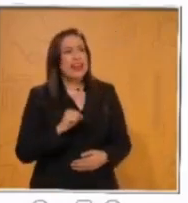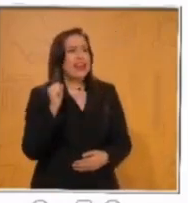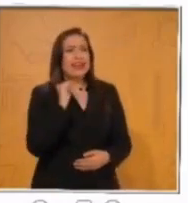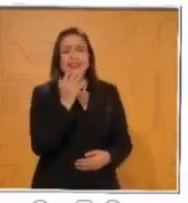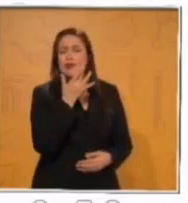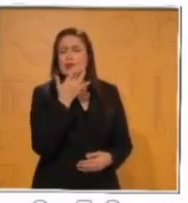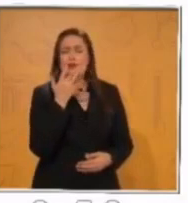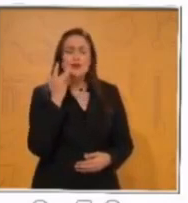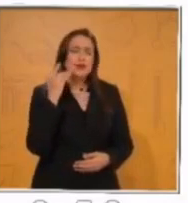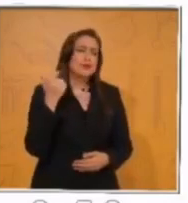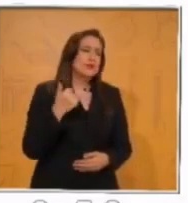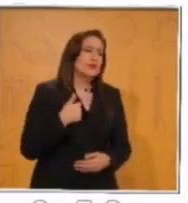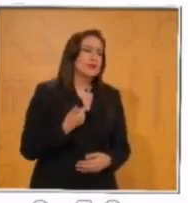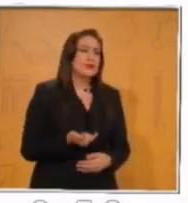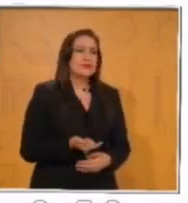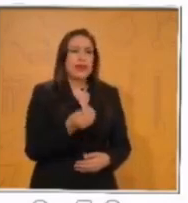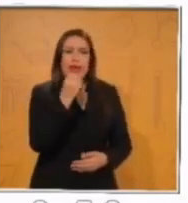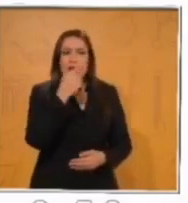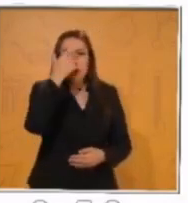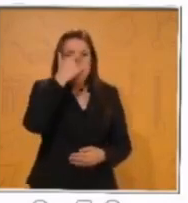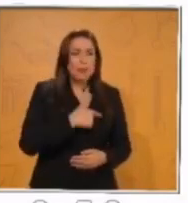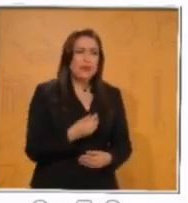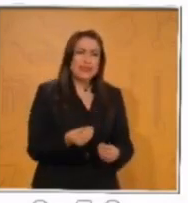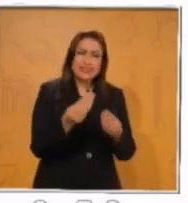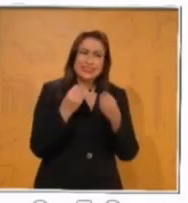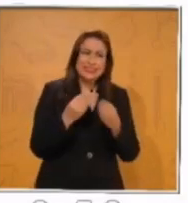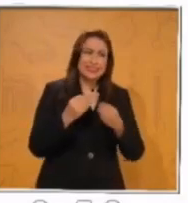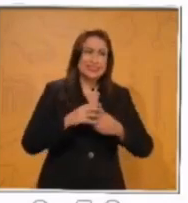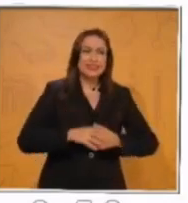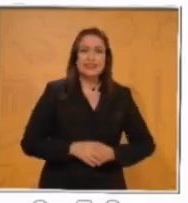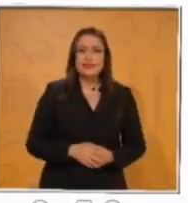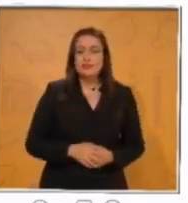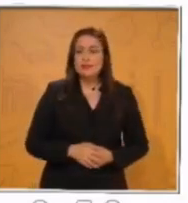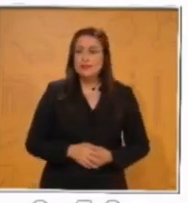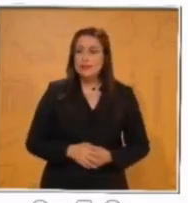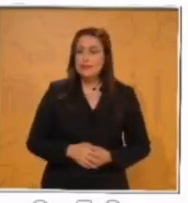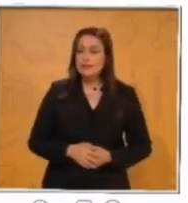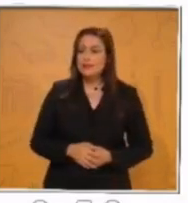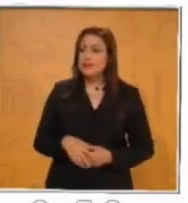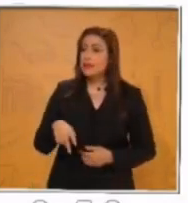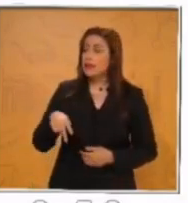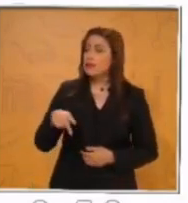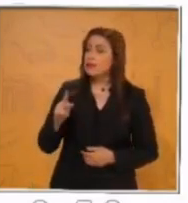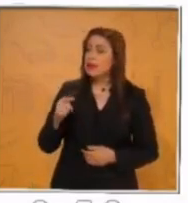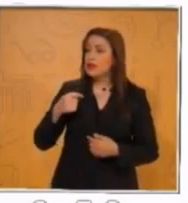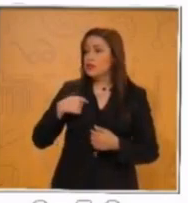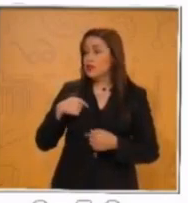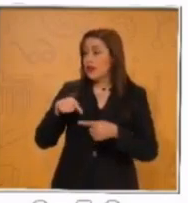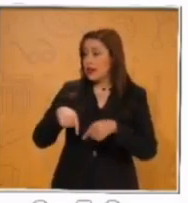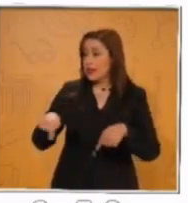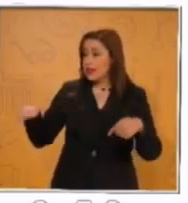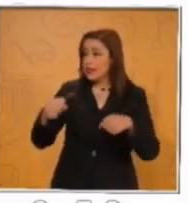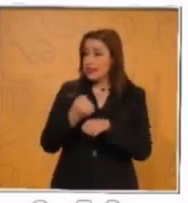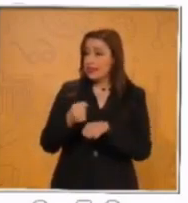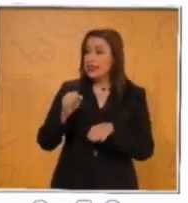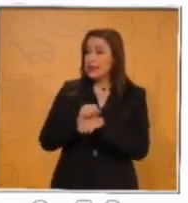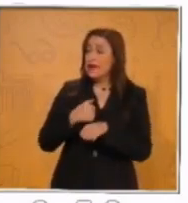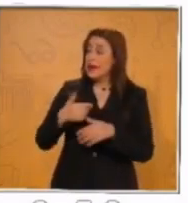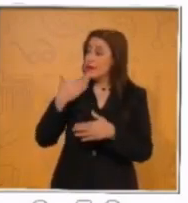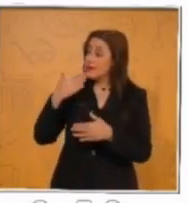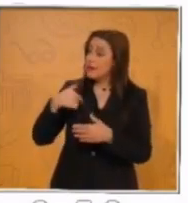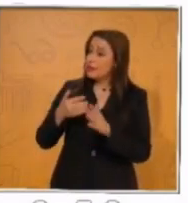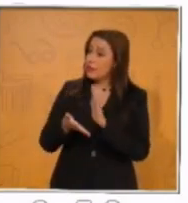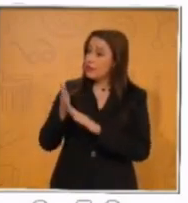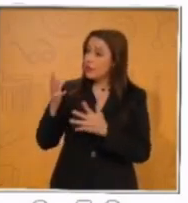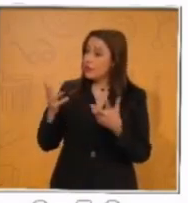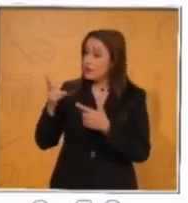very much. Unfortunately, I didn't go out this weekend. I didn't eat in a restaurant and I didn't